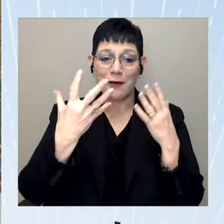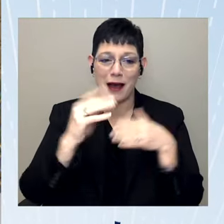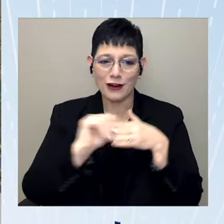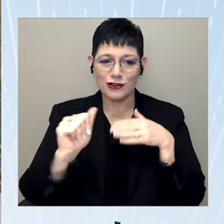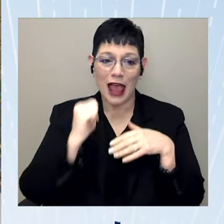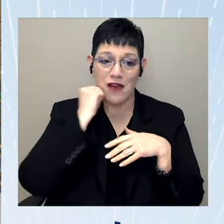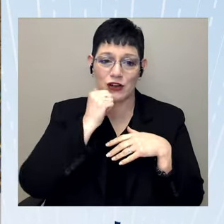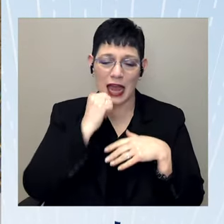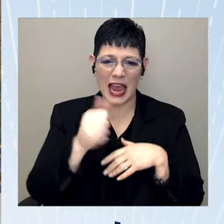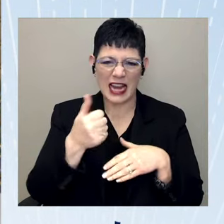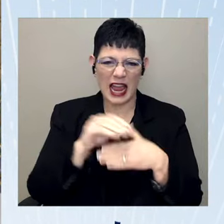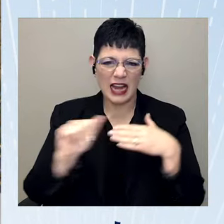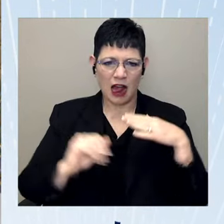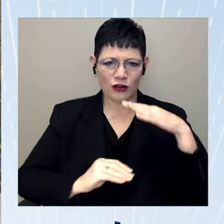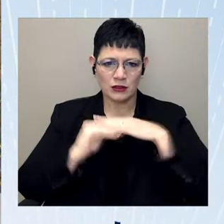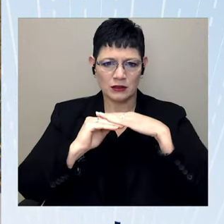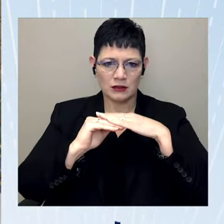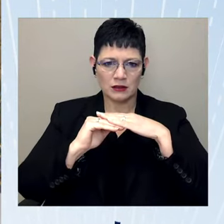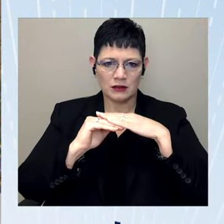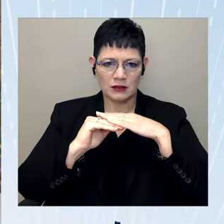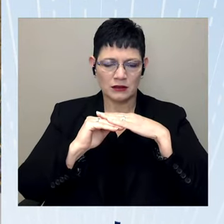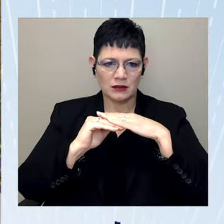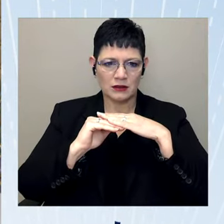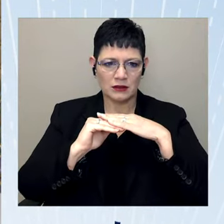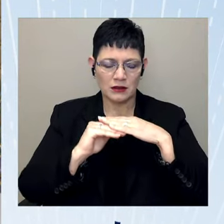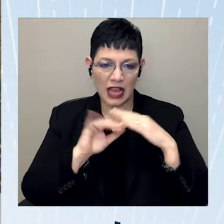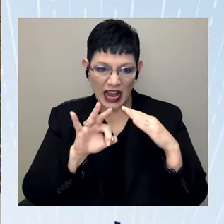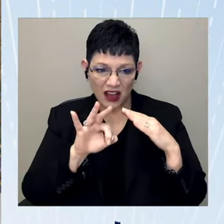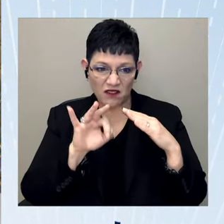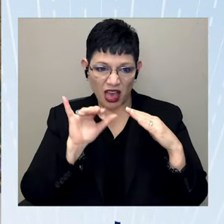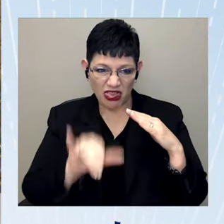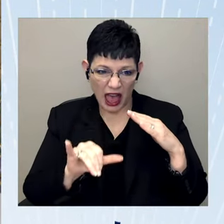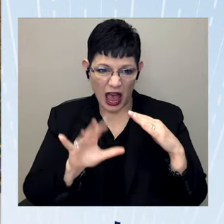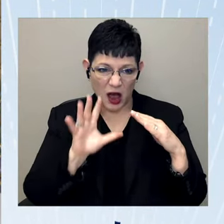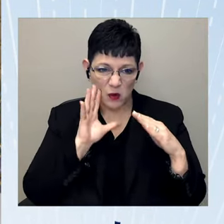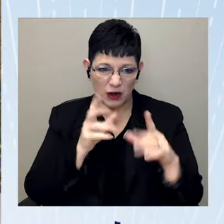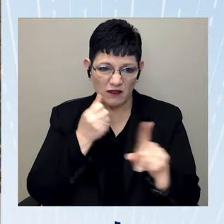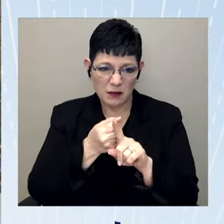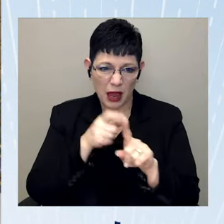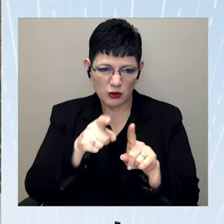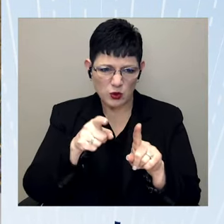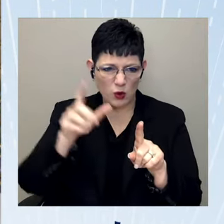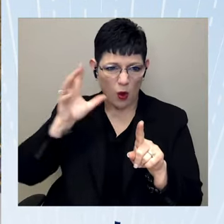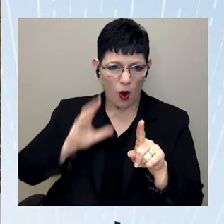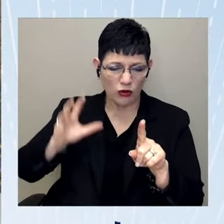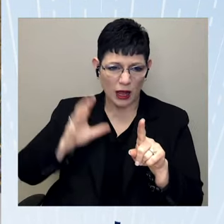just raise your hand if that would have made a big difference to you or make a big difference to you now.